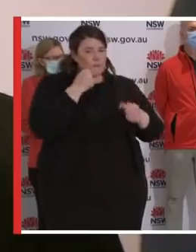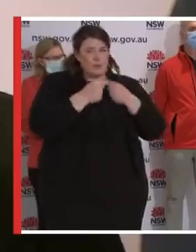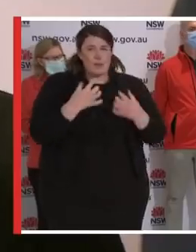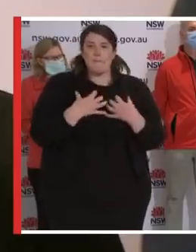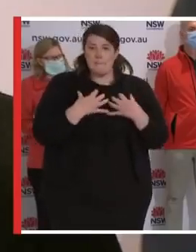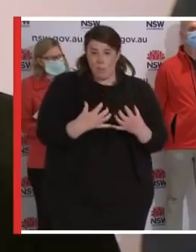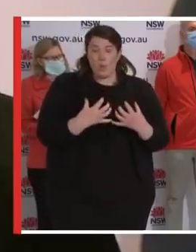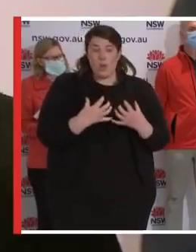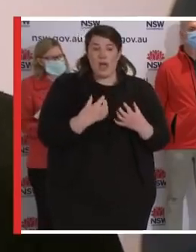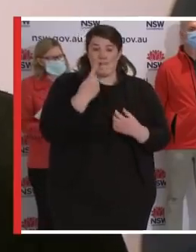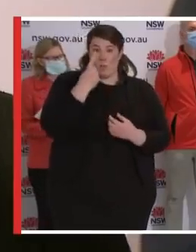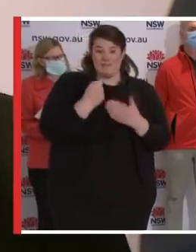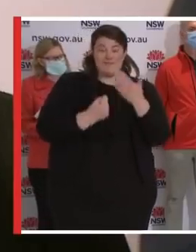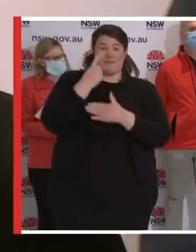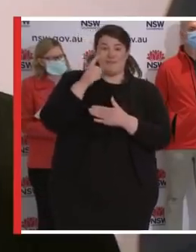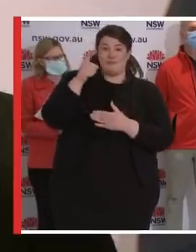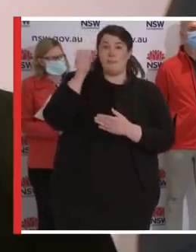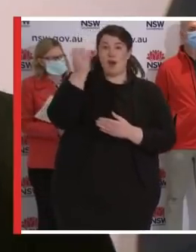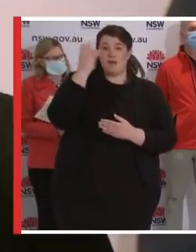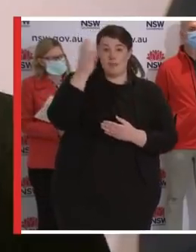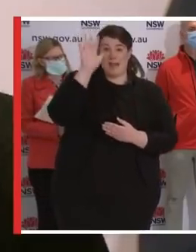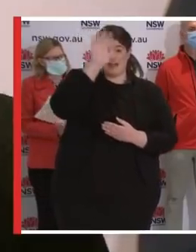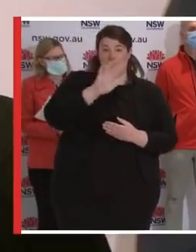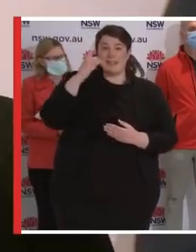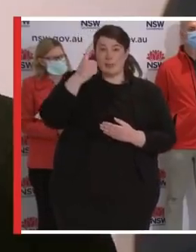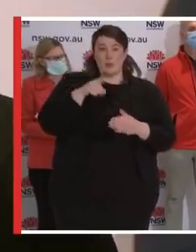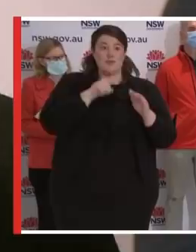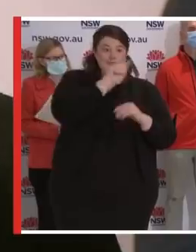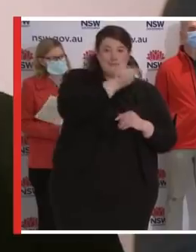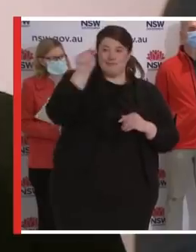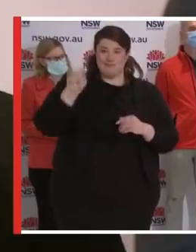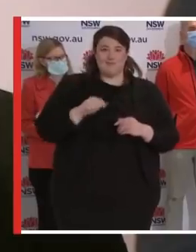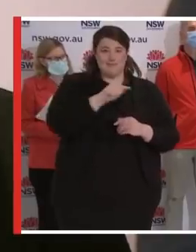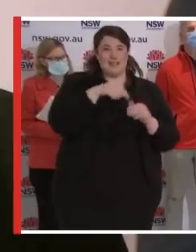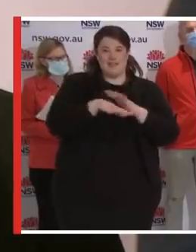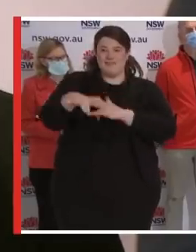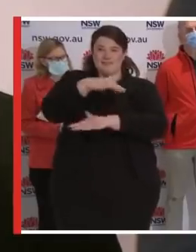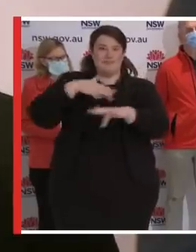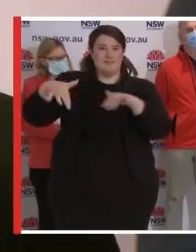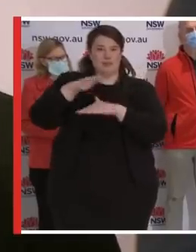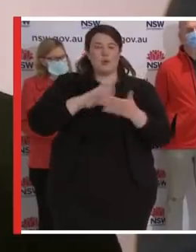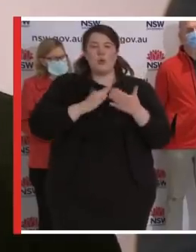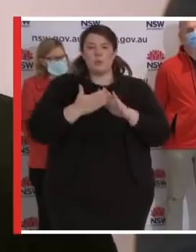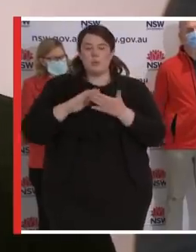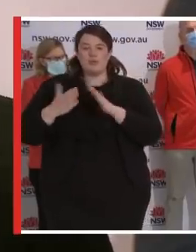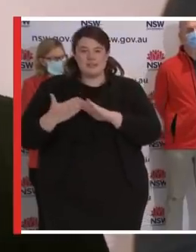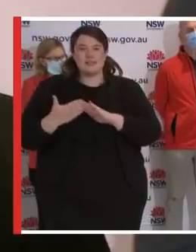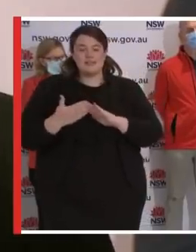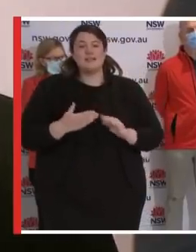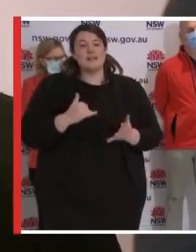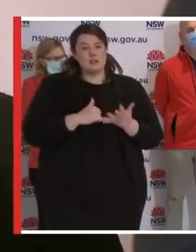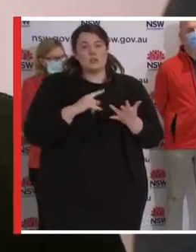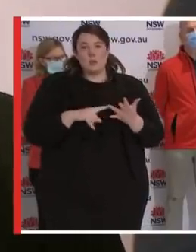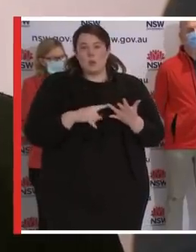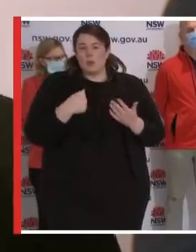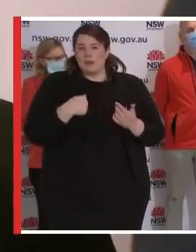there, someone who's been mobile, and of course health are still determining the extent of that mobility and where they went.